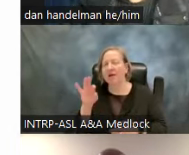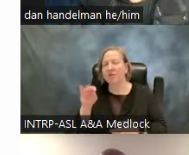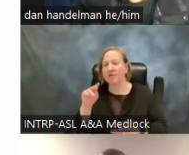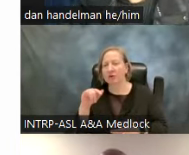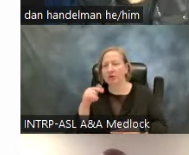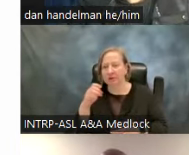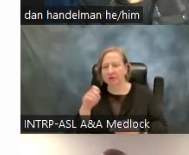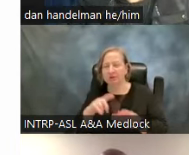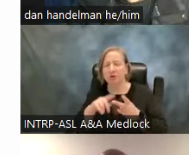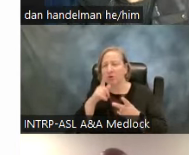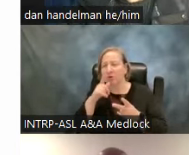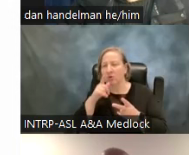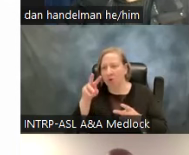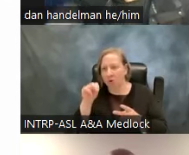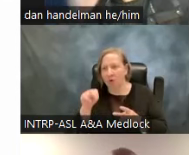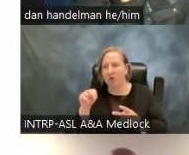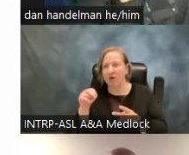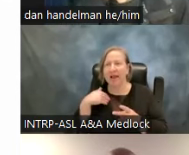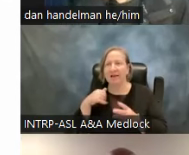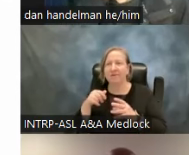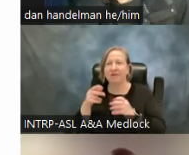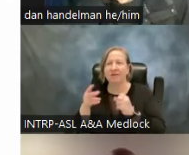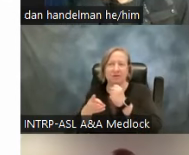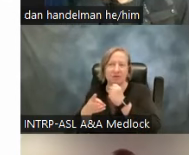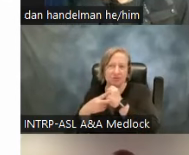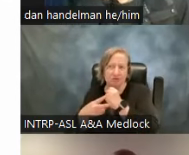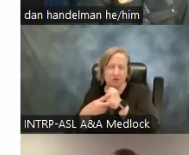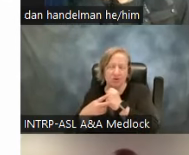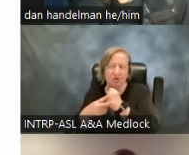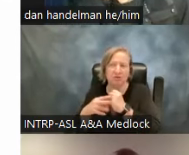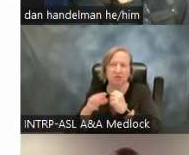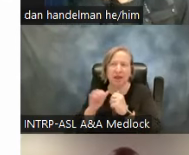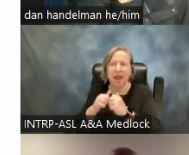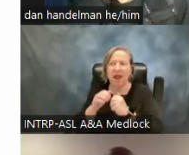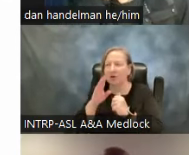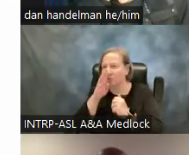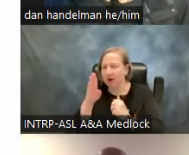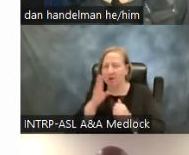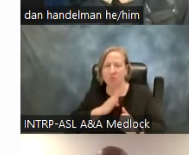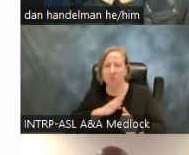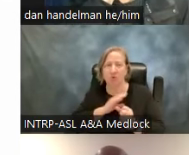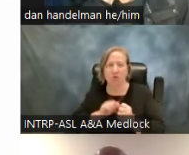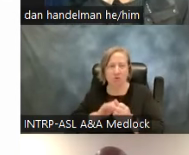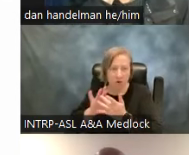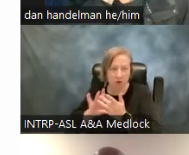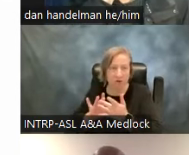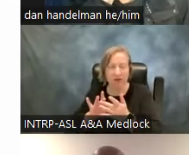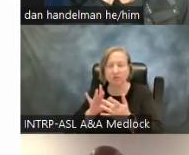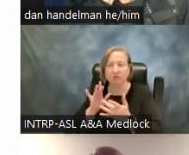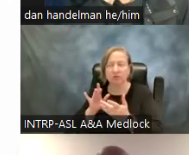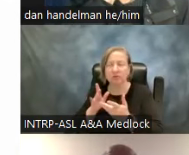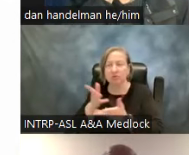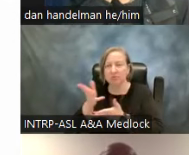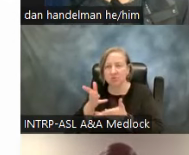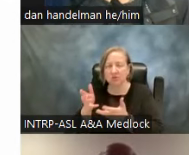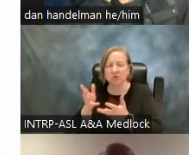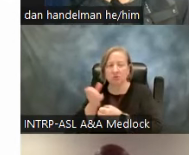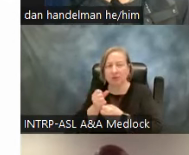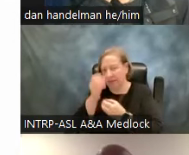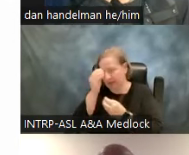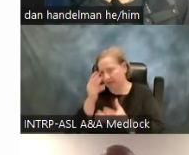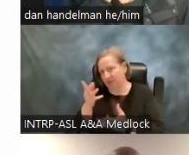owns or has the storage to it, how directly does the board contact or get in touch with them to get the information they